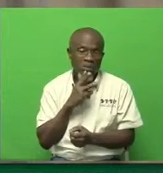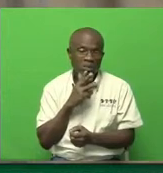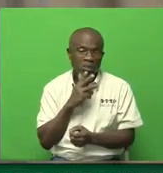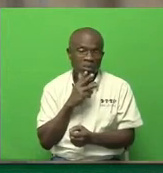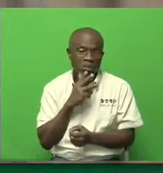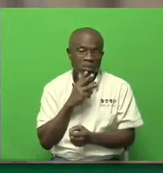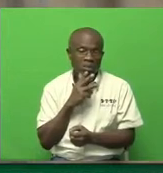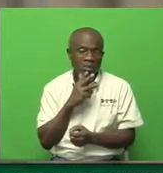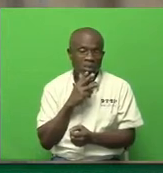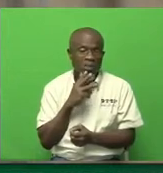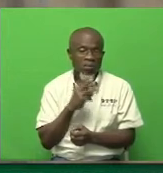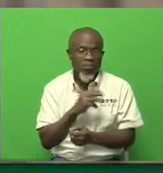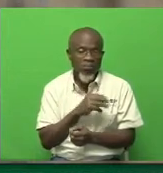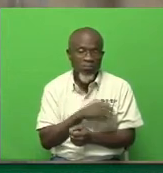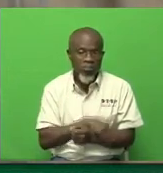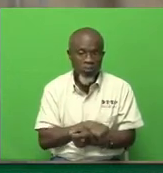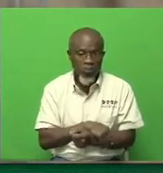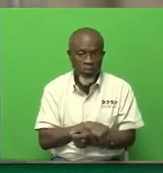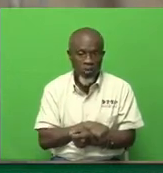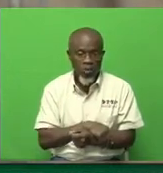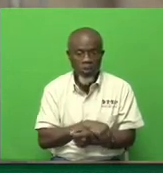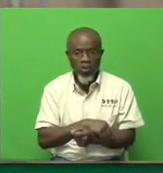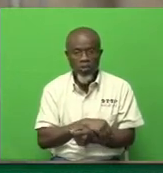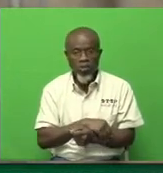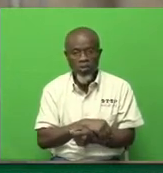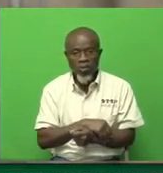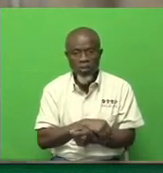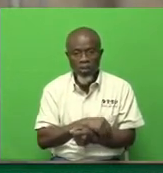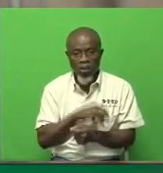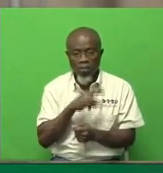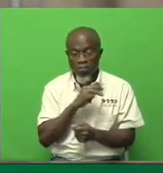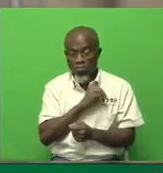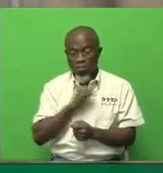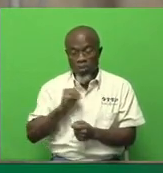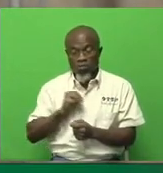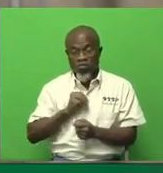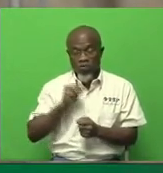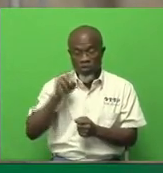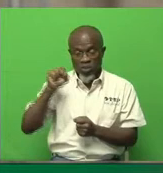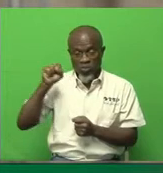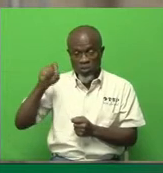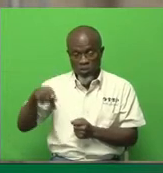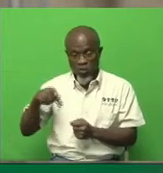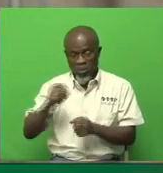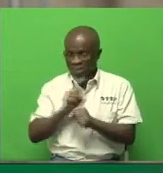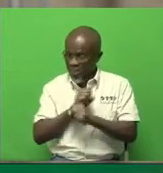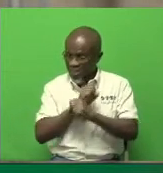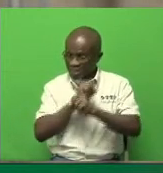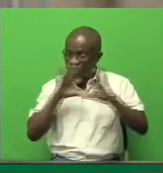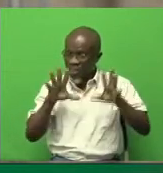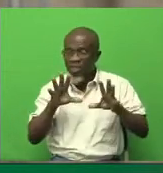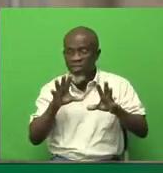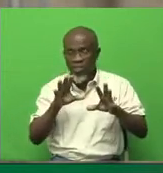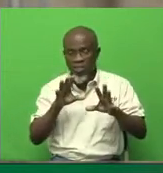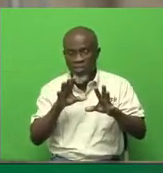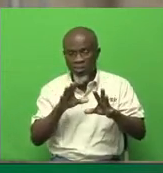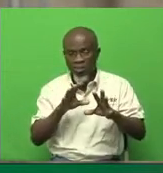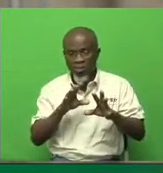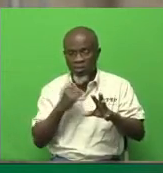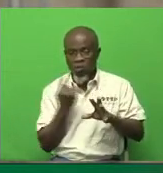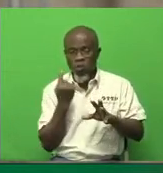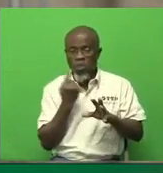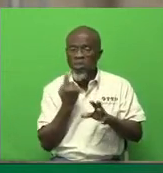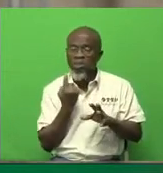only way in which water and electricity where we will actually see